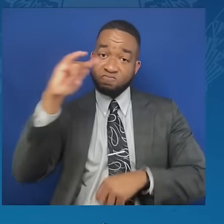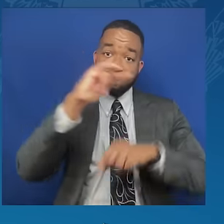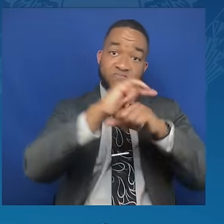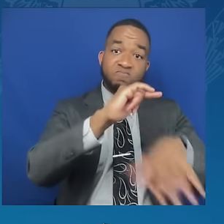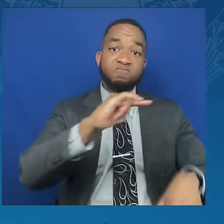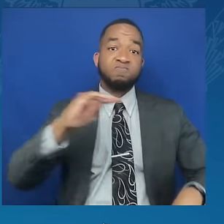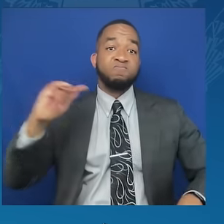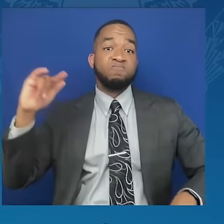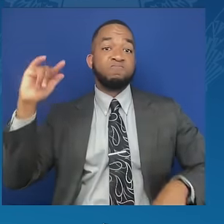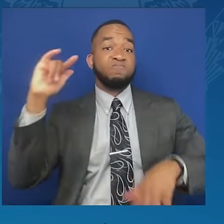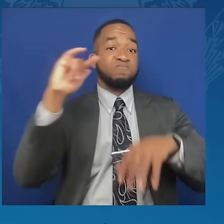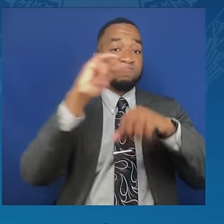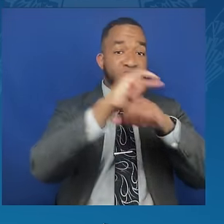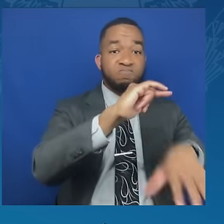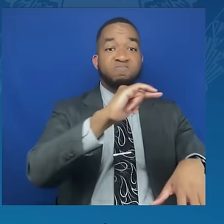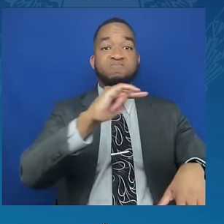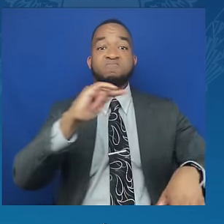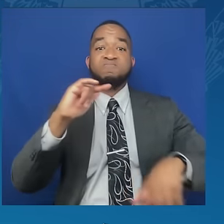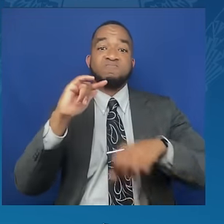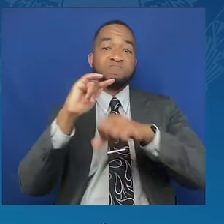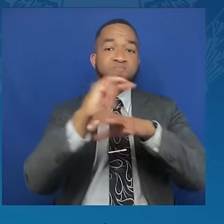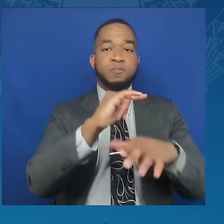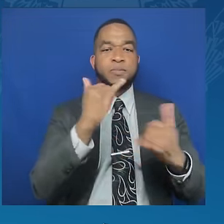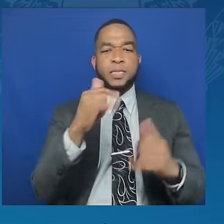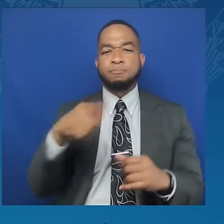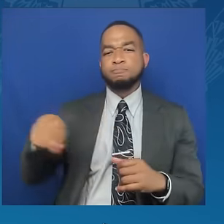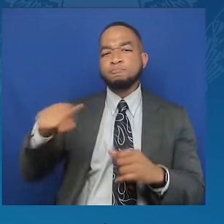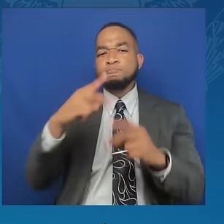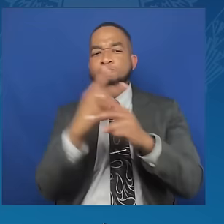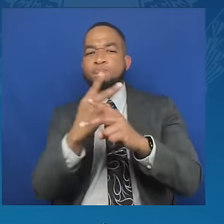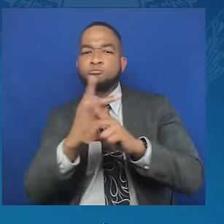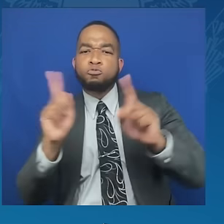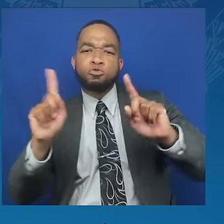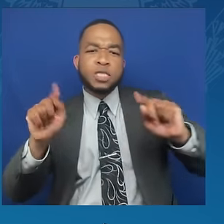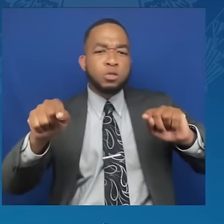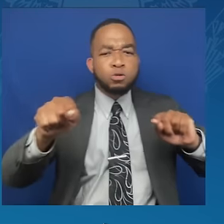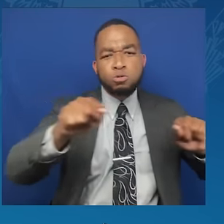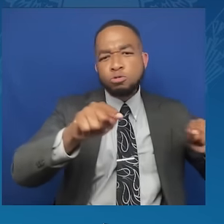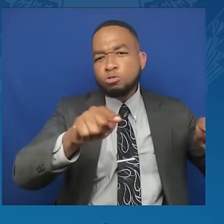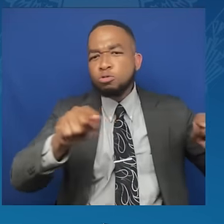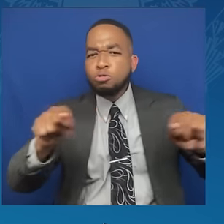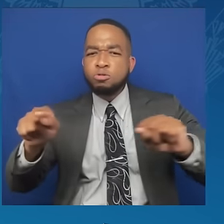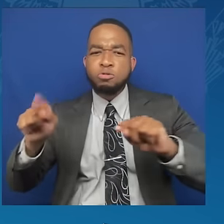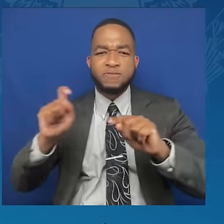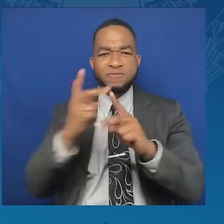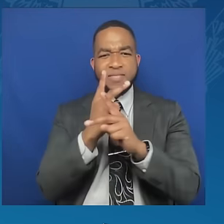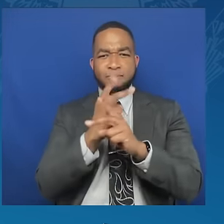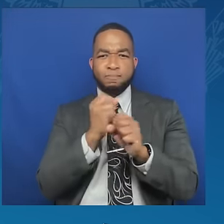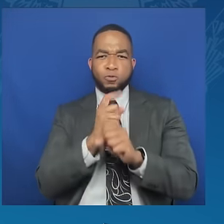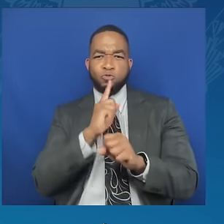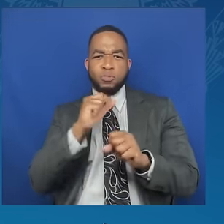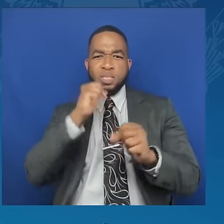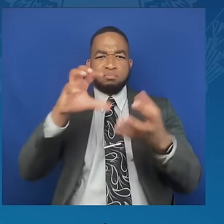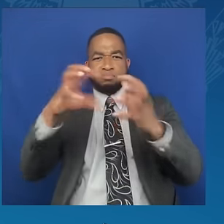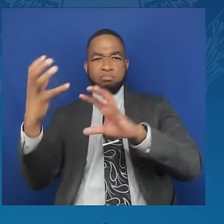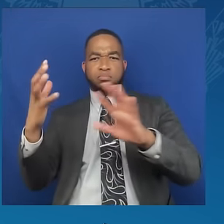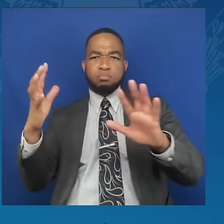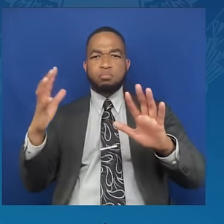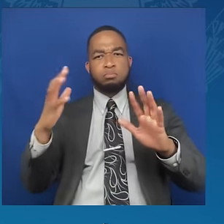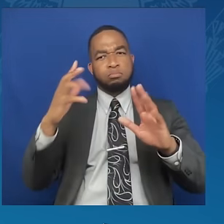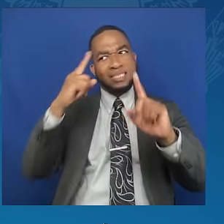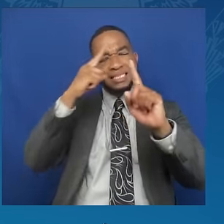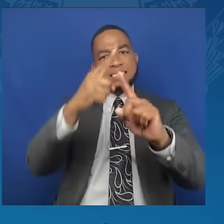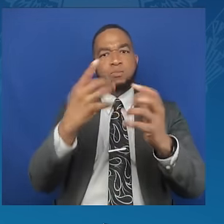aid. And the Israeli government must do more to significantly increase the flow of aid.